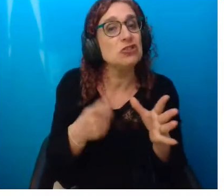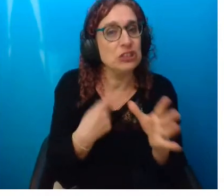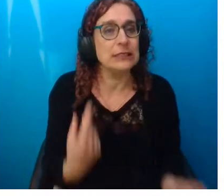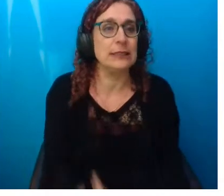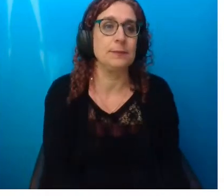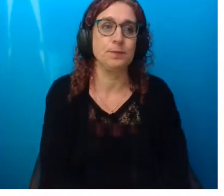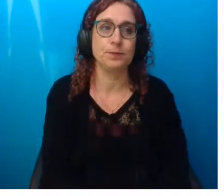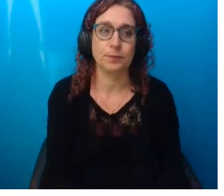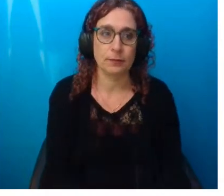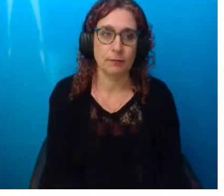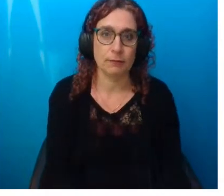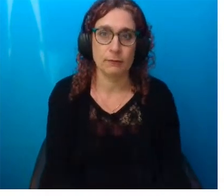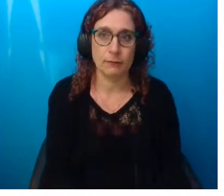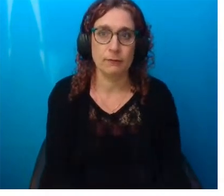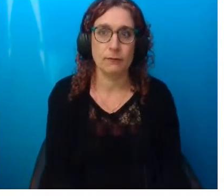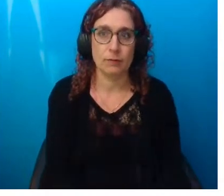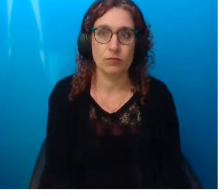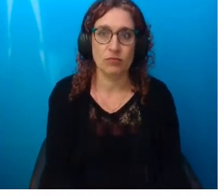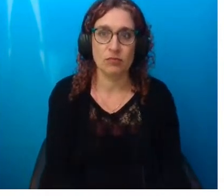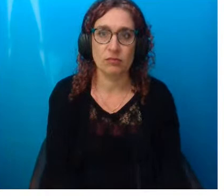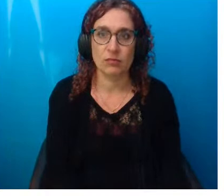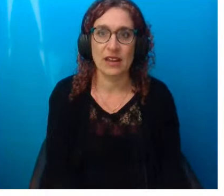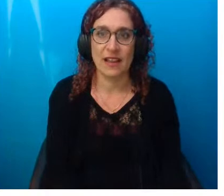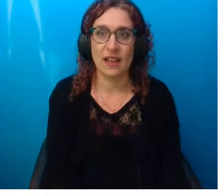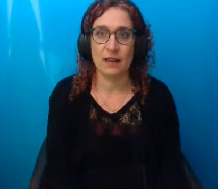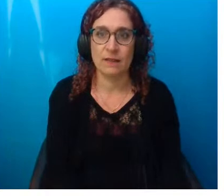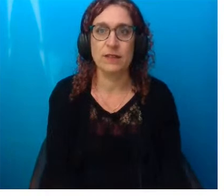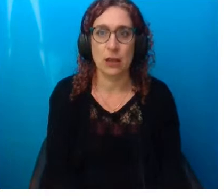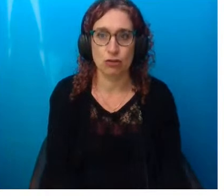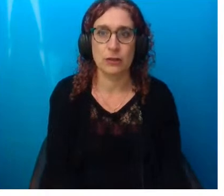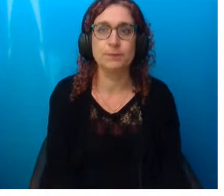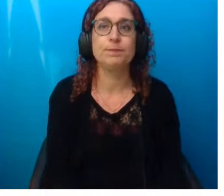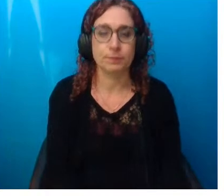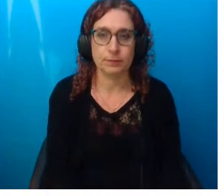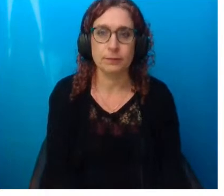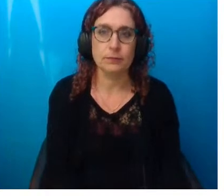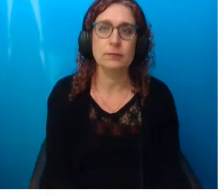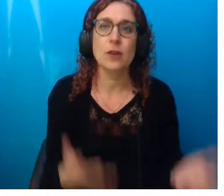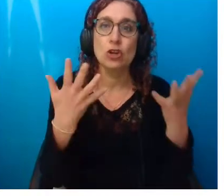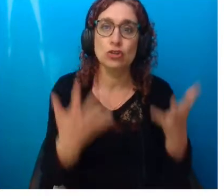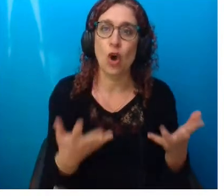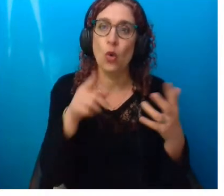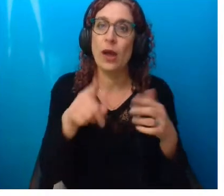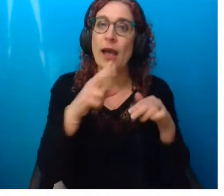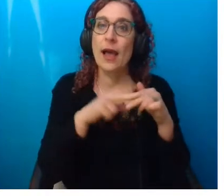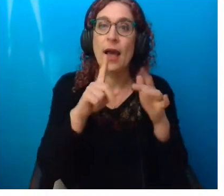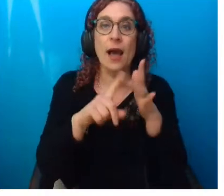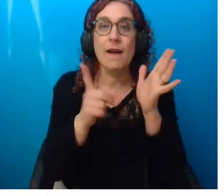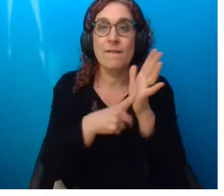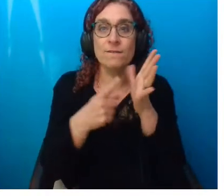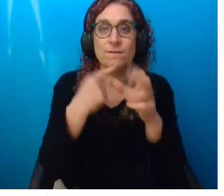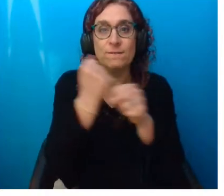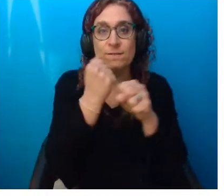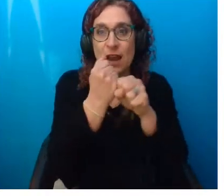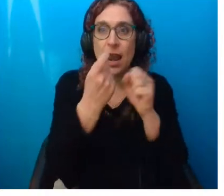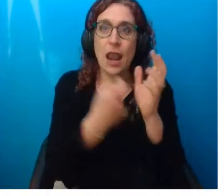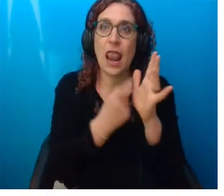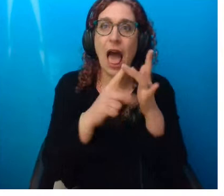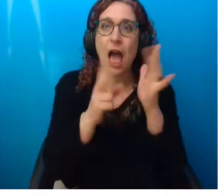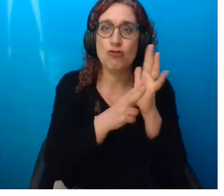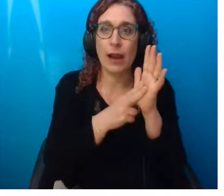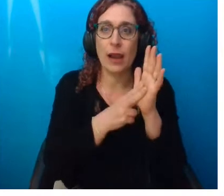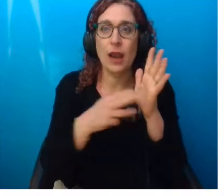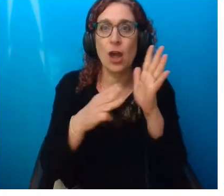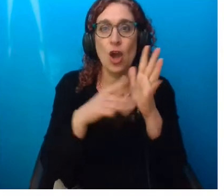So in terms of the genetic tendency to get eczema, a filaggrin mutation is the best candidate